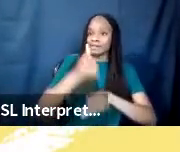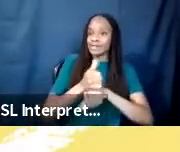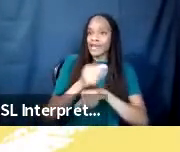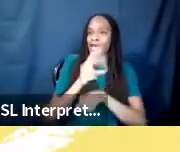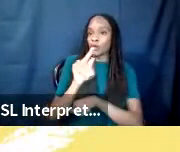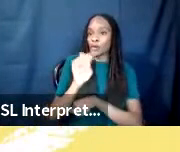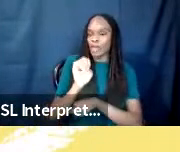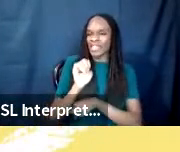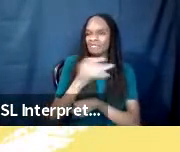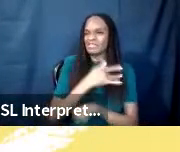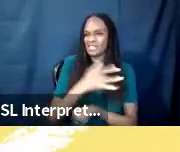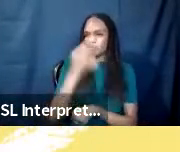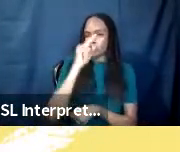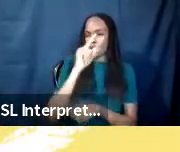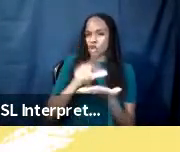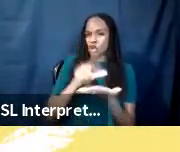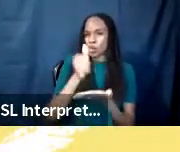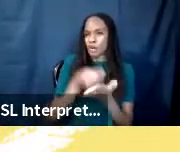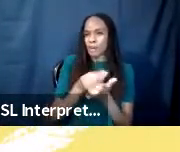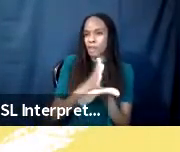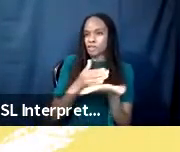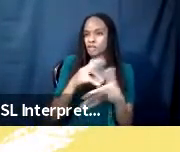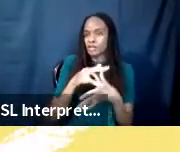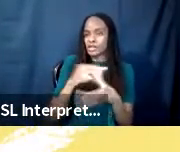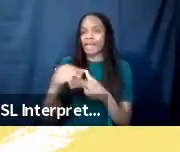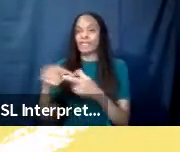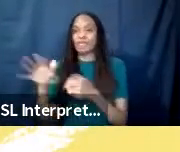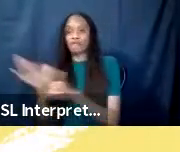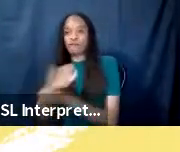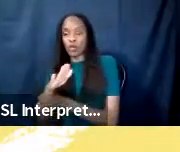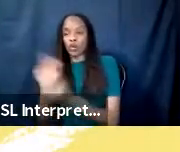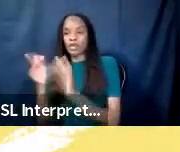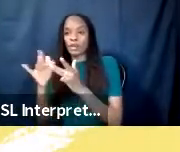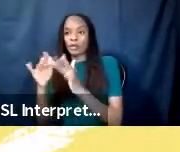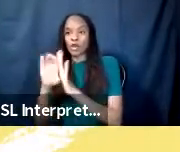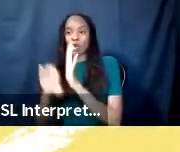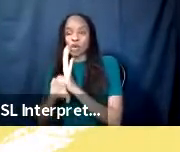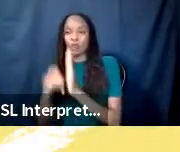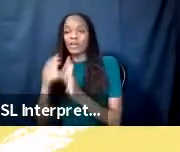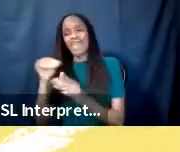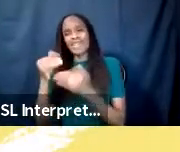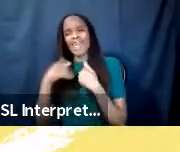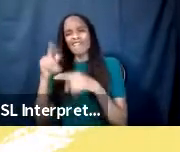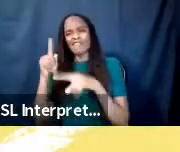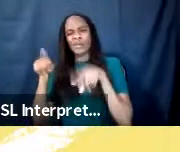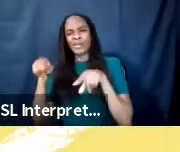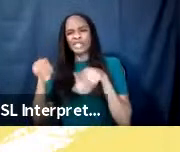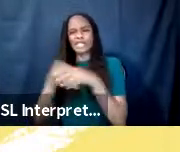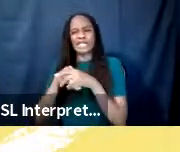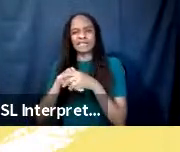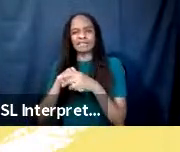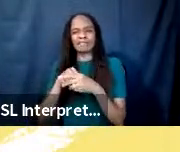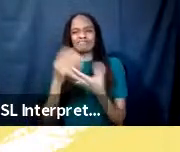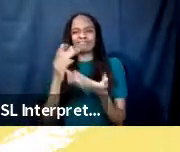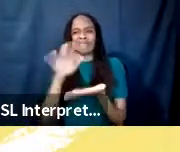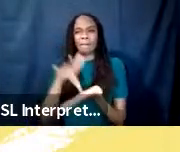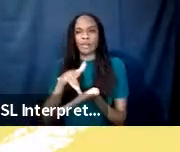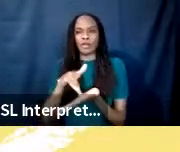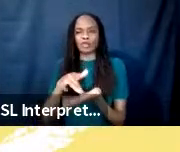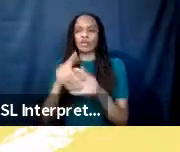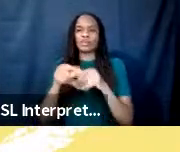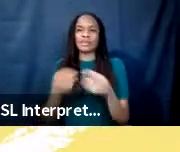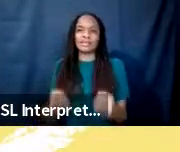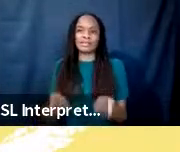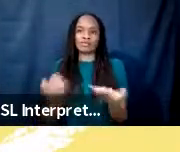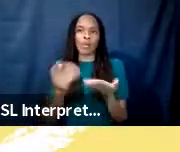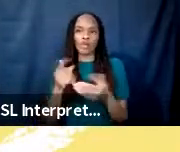lower budget content, and then you have the full network code agreement and some variation in the middle depending on what you're making. So we definitely recommend